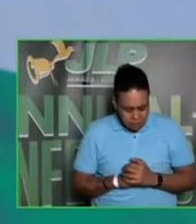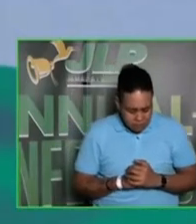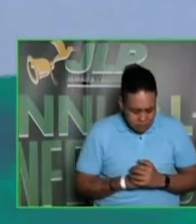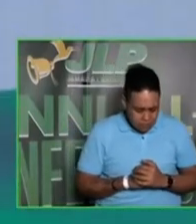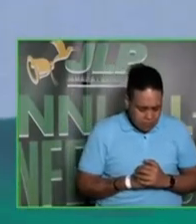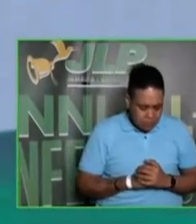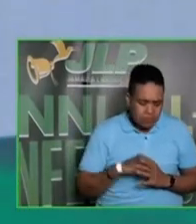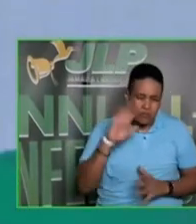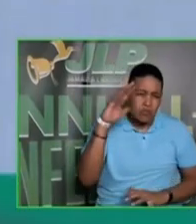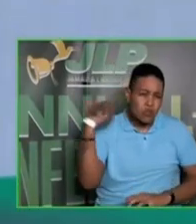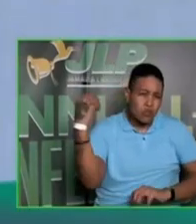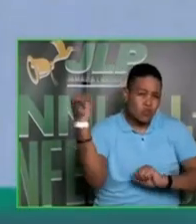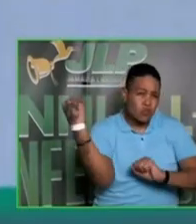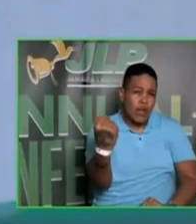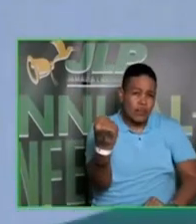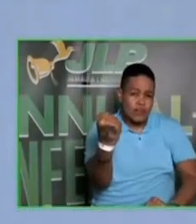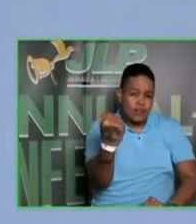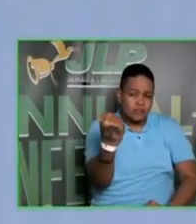strengthen,